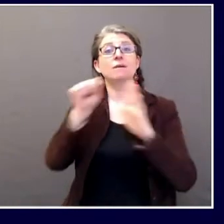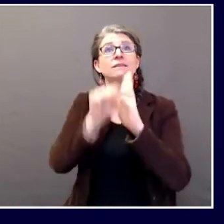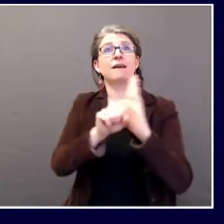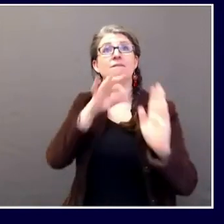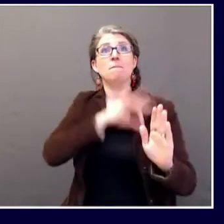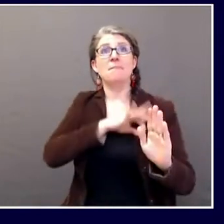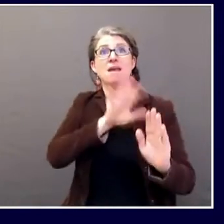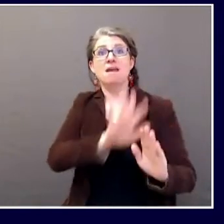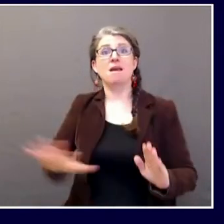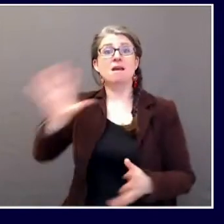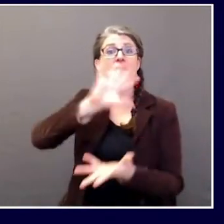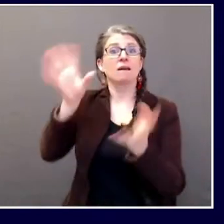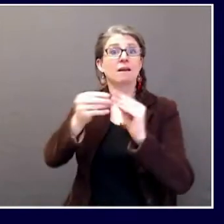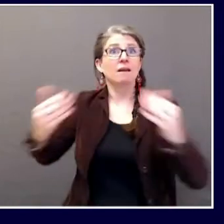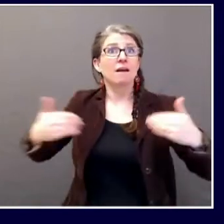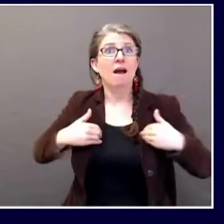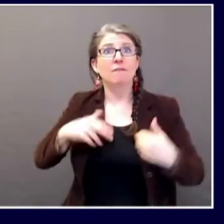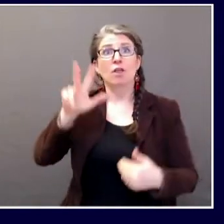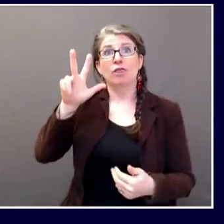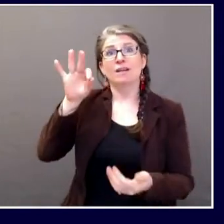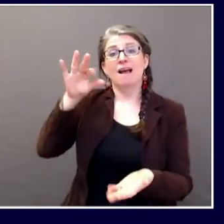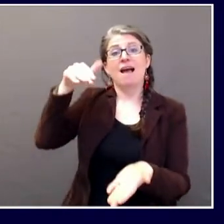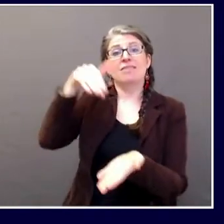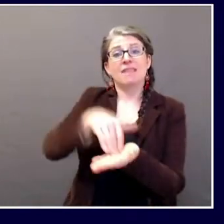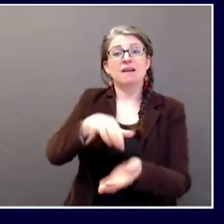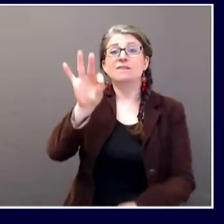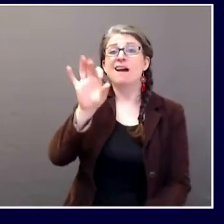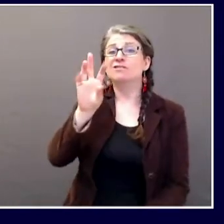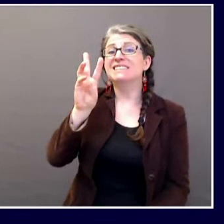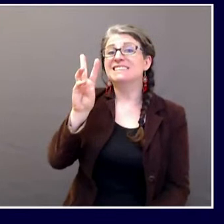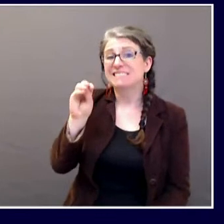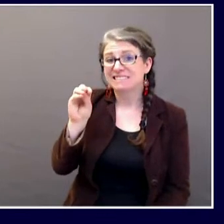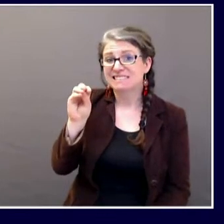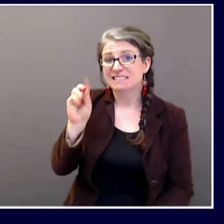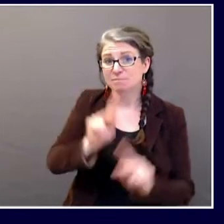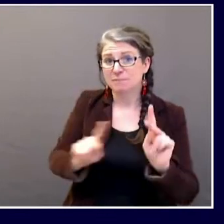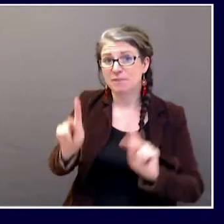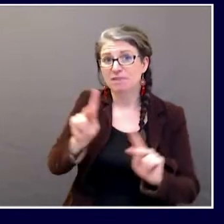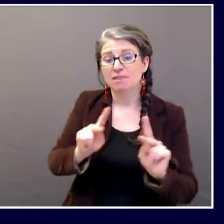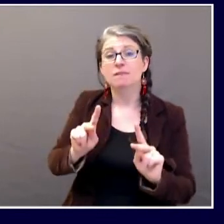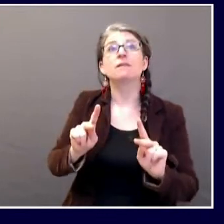39,960 cases of COVID-19. Of those,